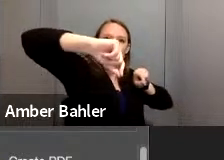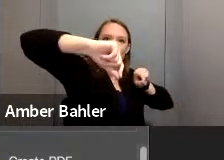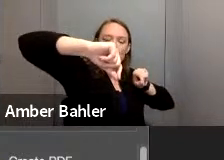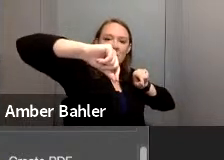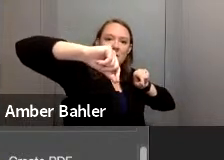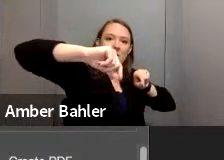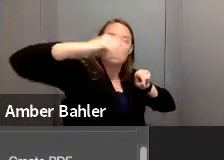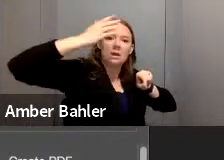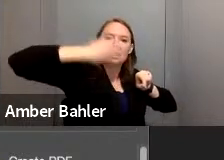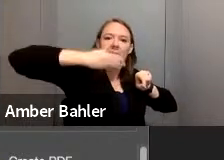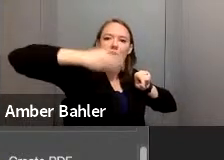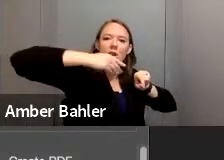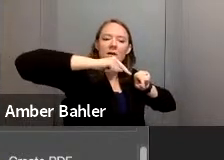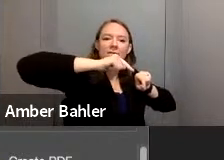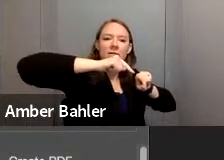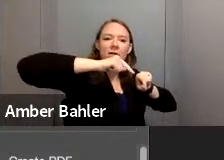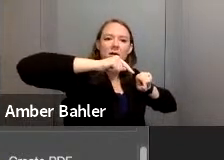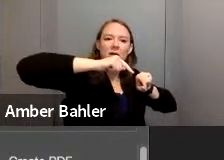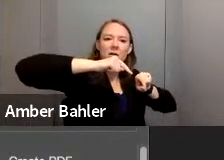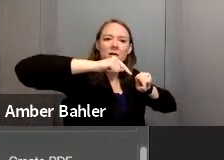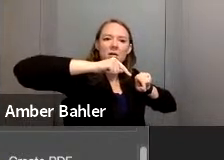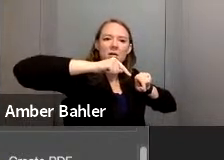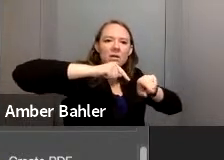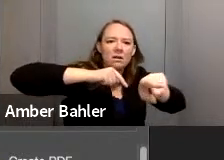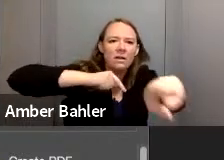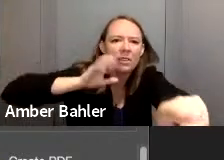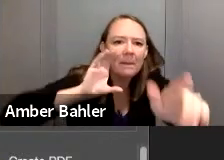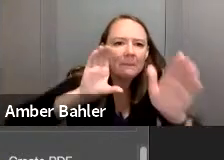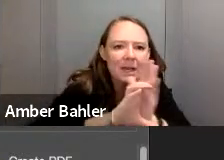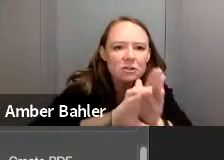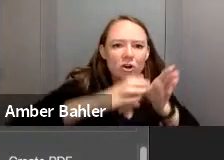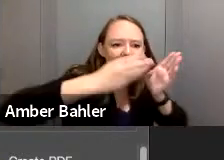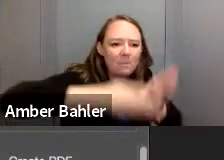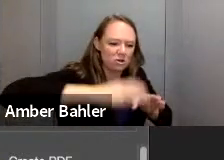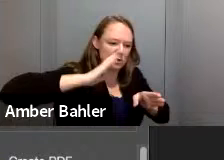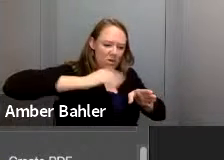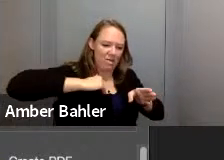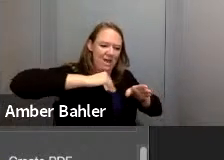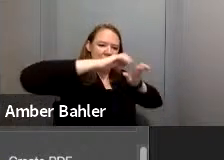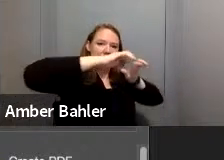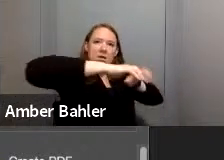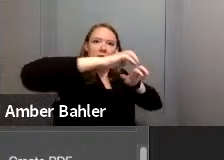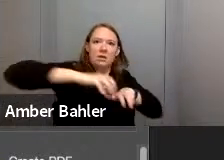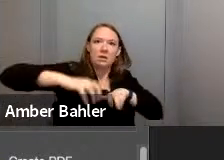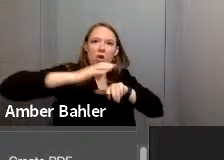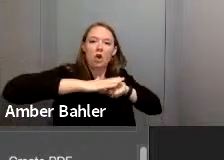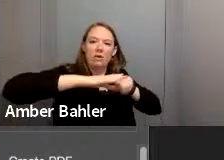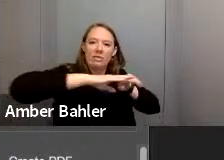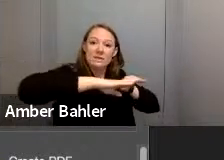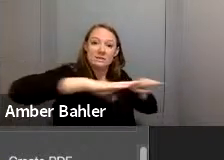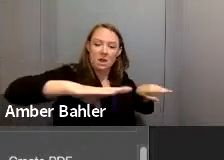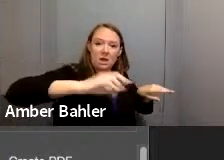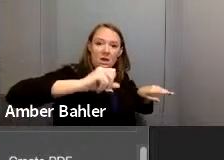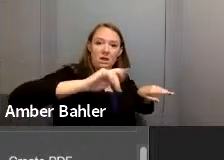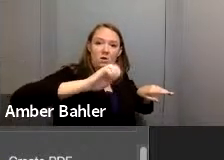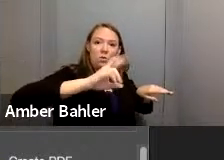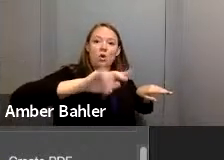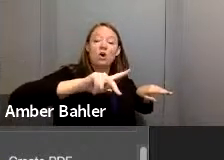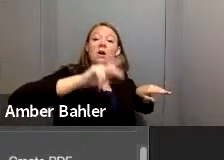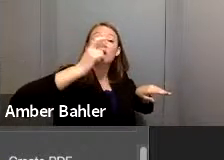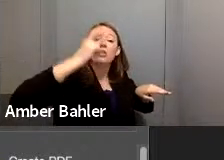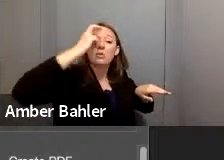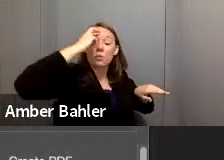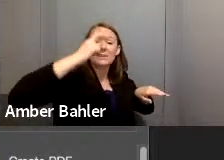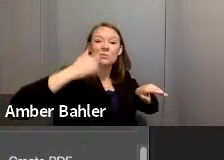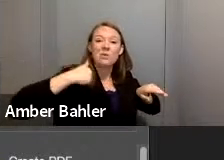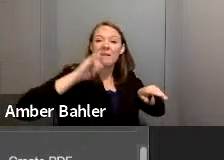right in front of this image of a person here. And real quick, the reason that we provided these